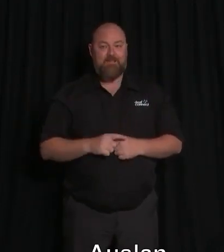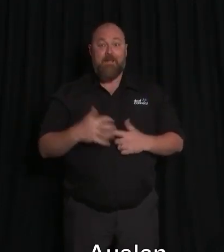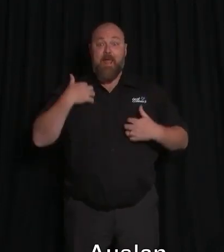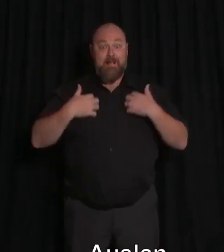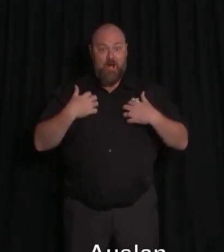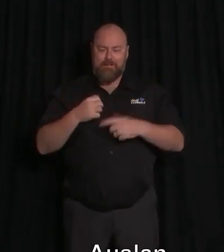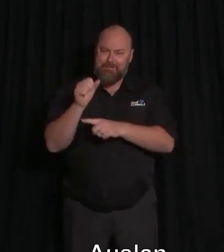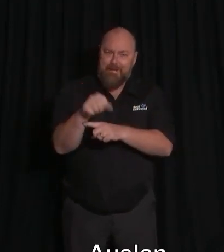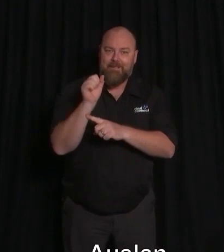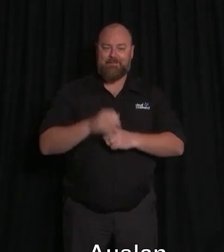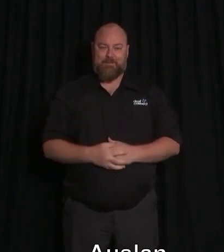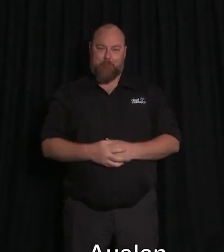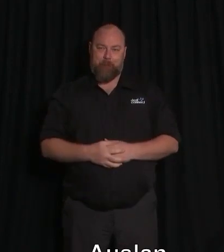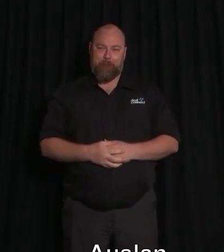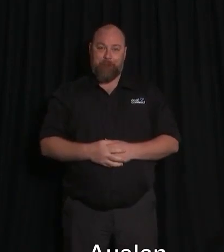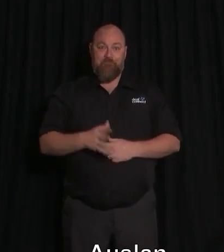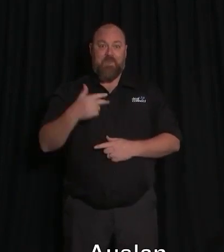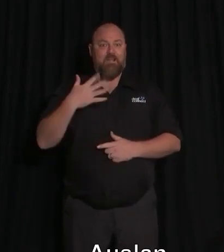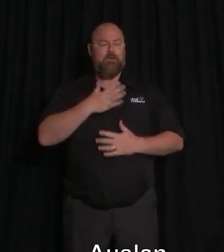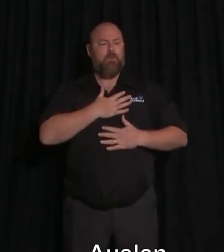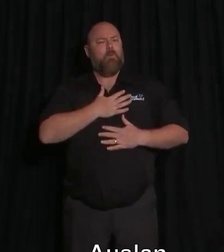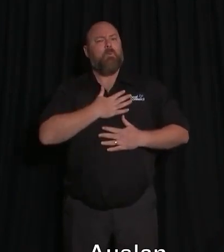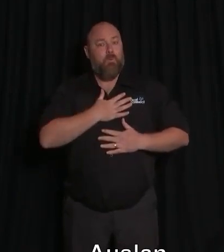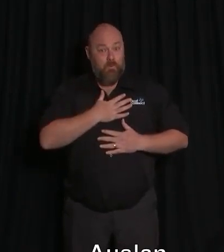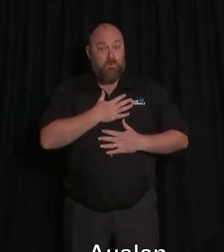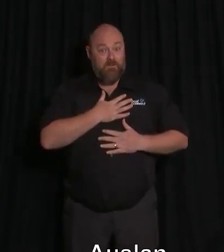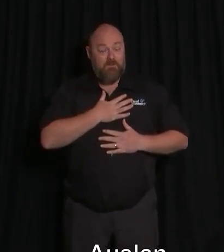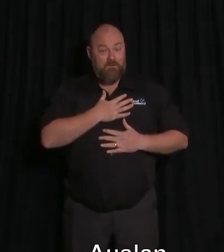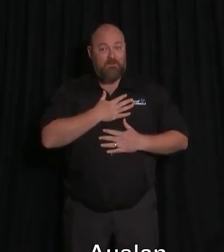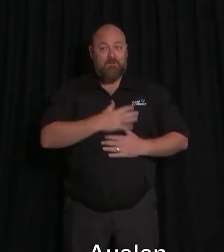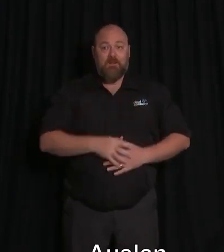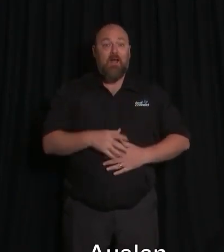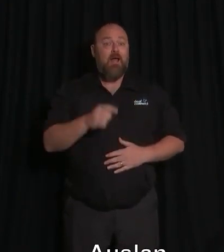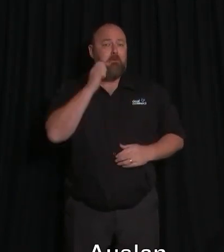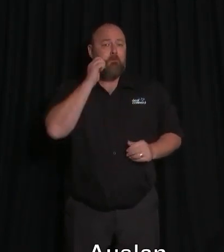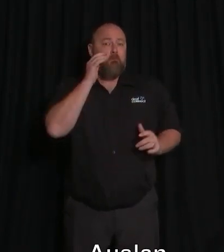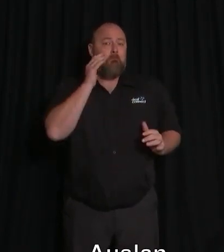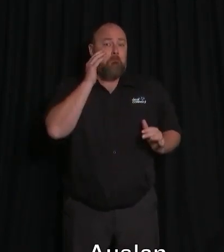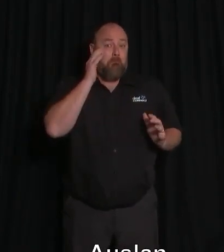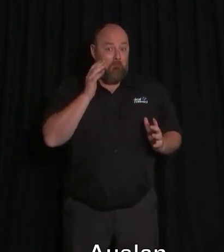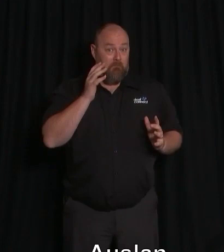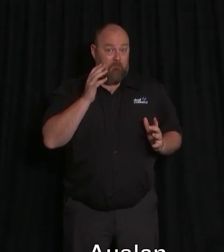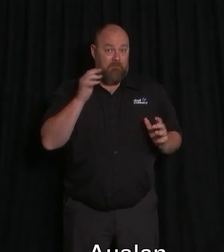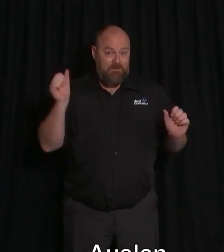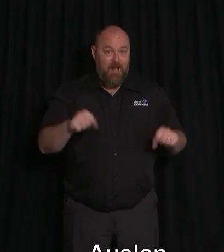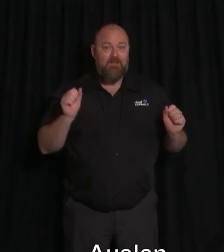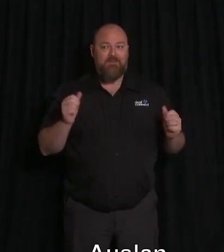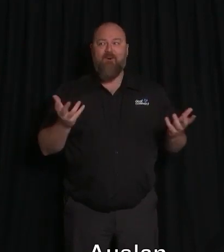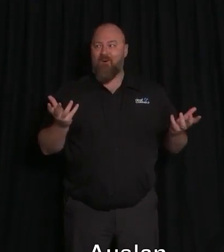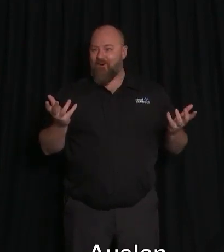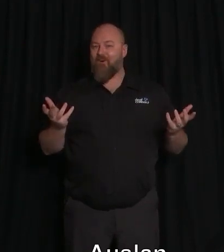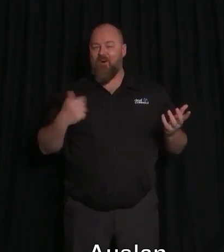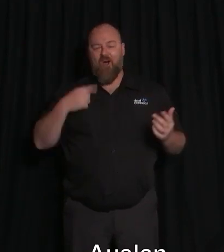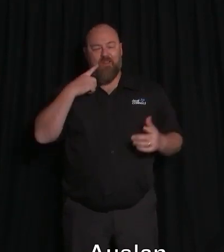exciting? Yes. Has it been moving? Yes. Have you had tears in your eyes ever? Yes. I think so. It's